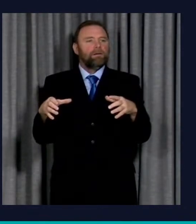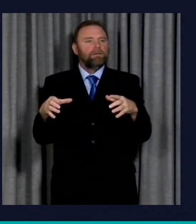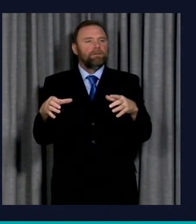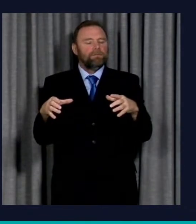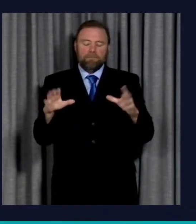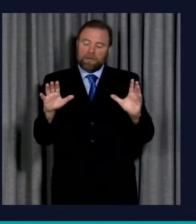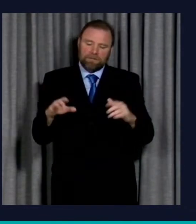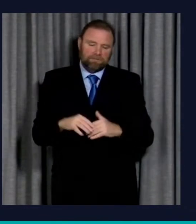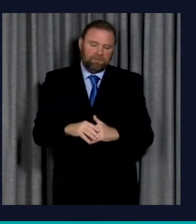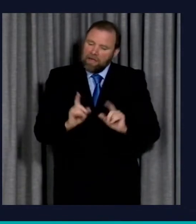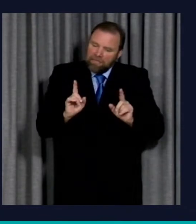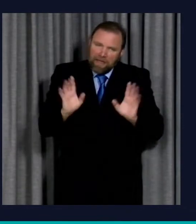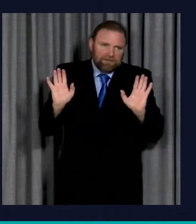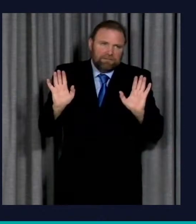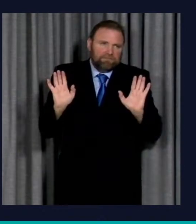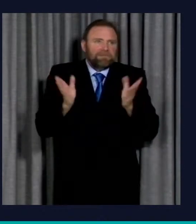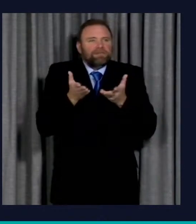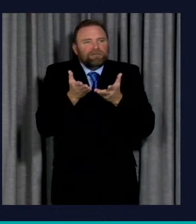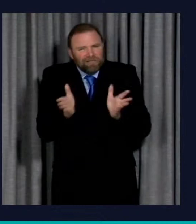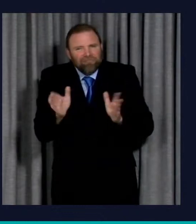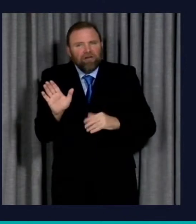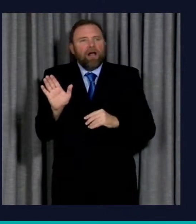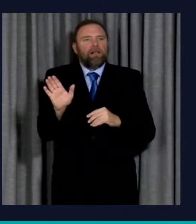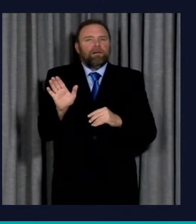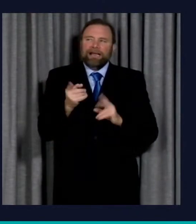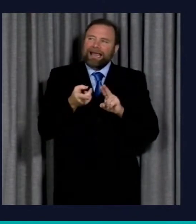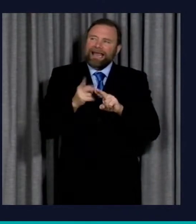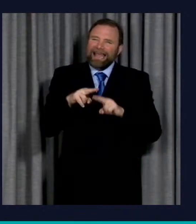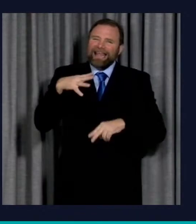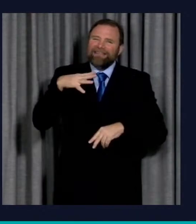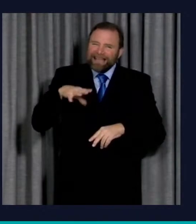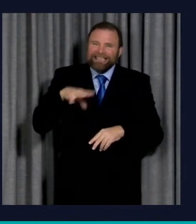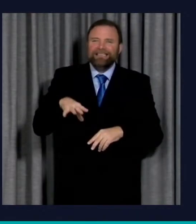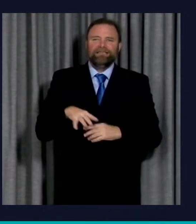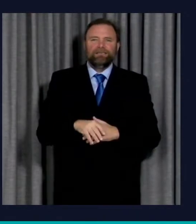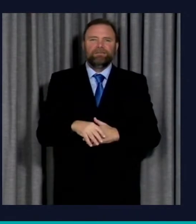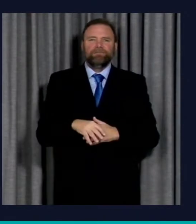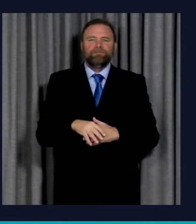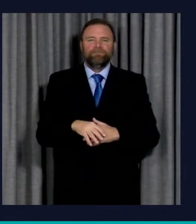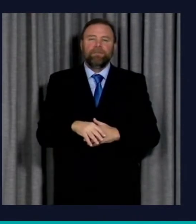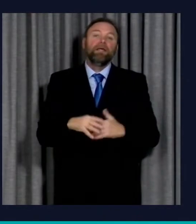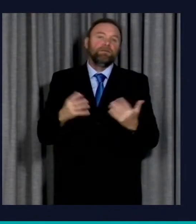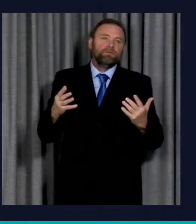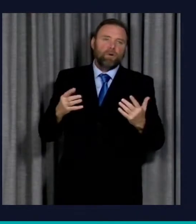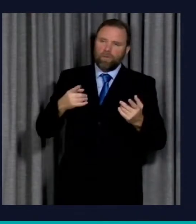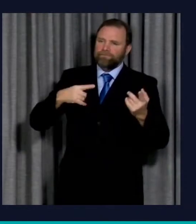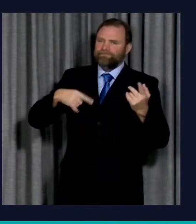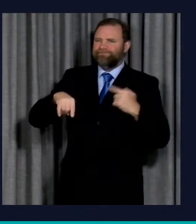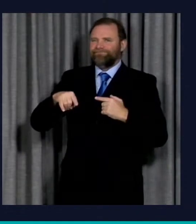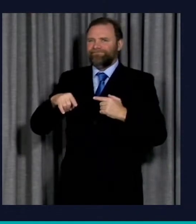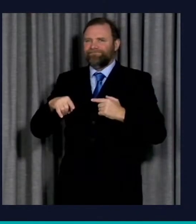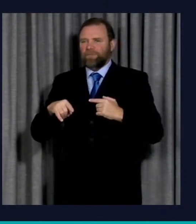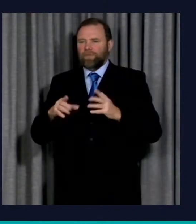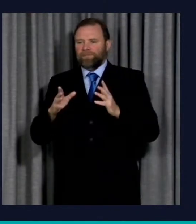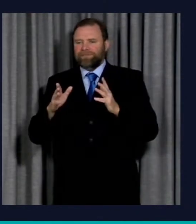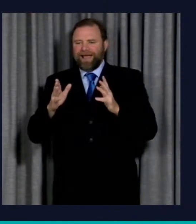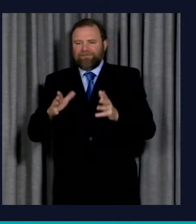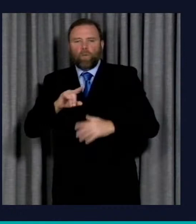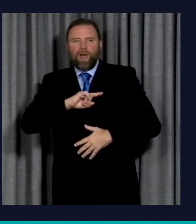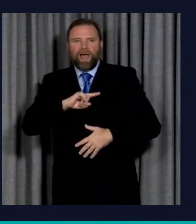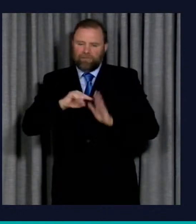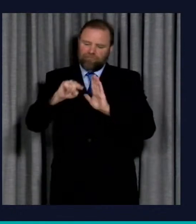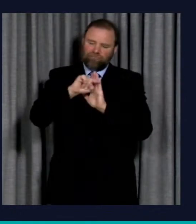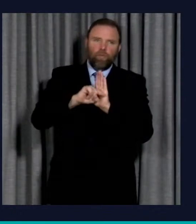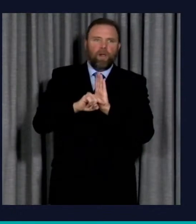time. But that is a rule of thumb for people to apply should they need to do so, rather than because it will be part of the